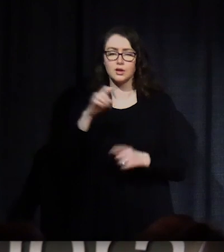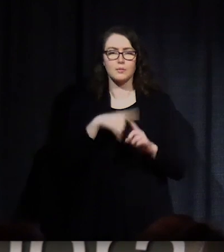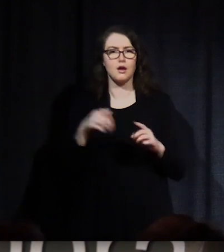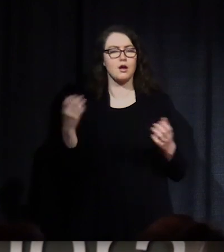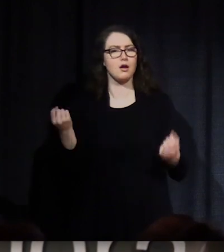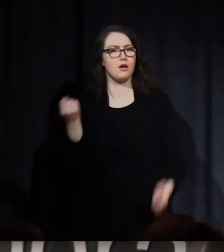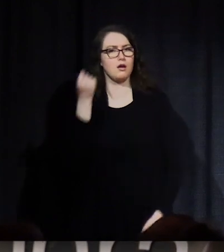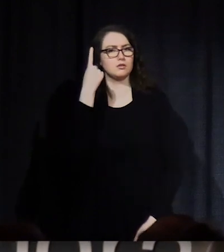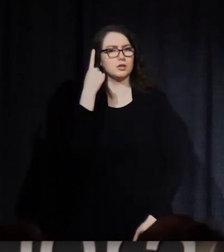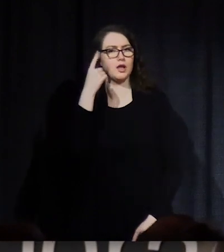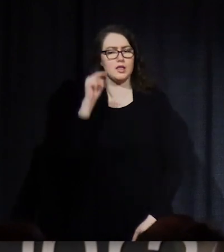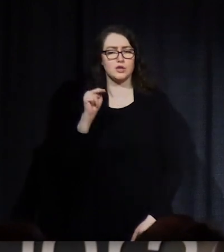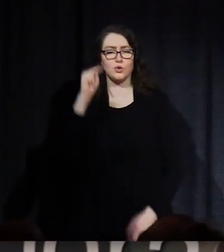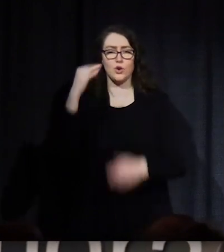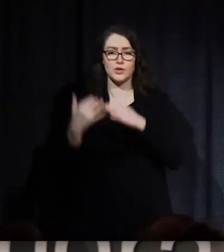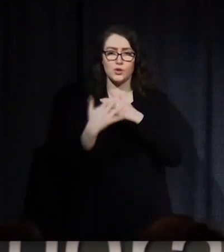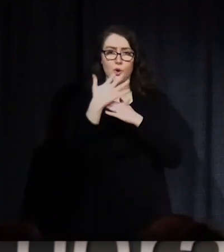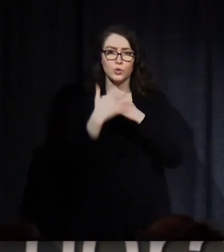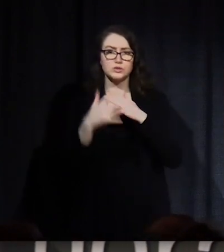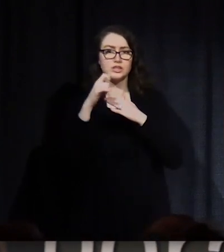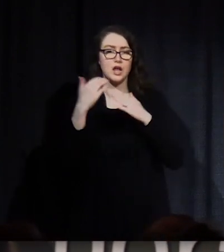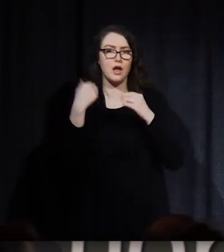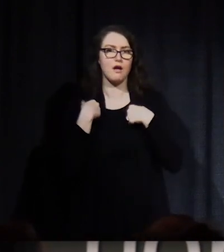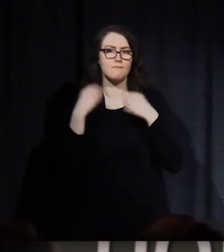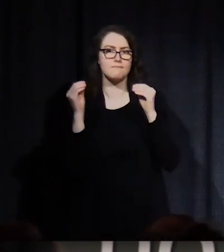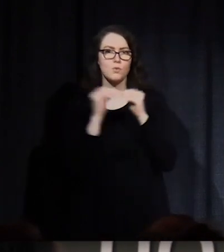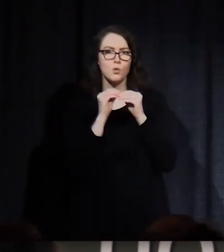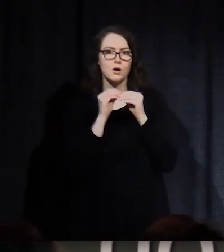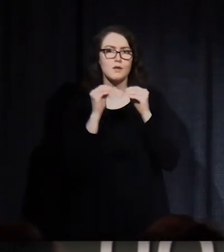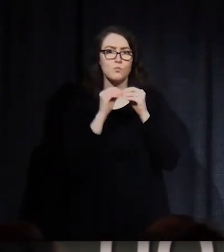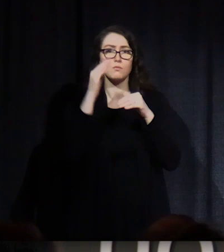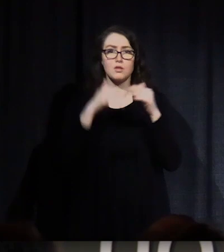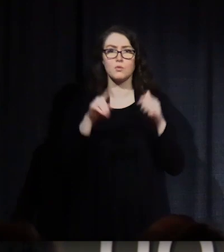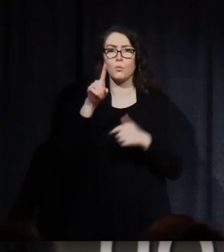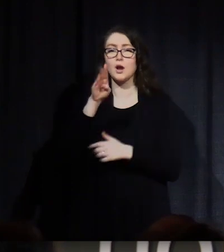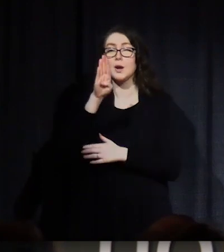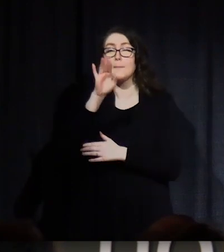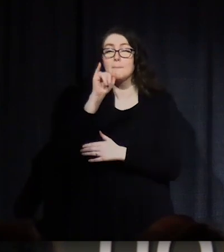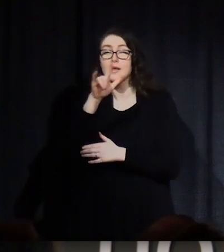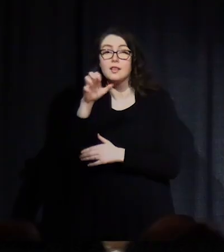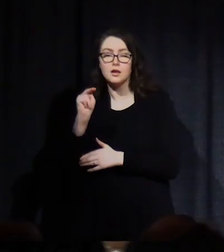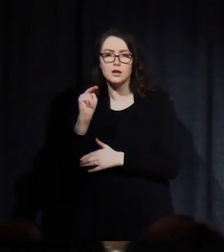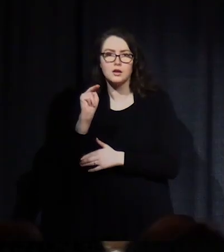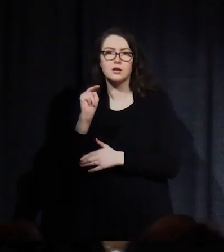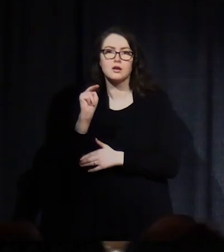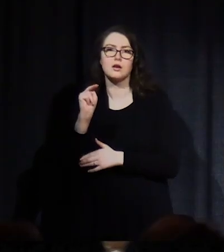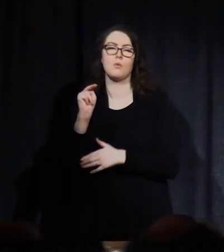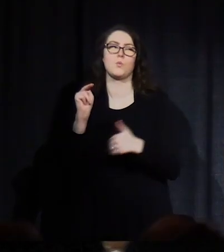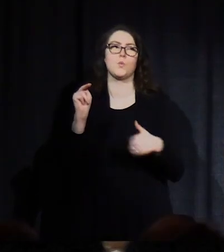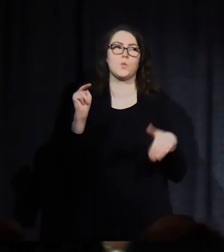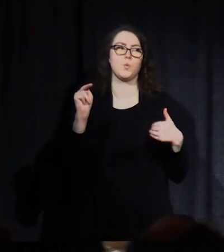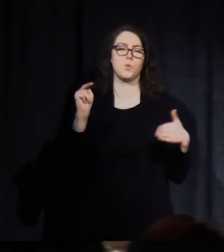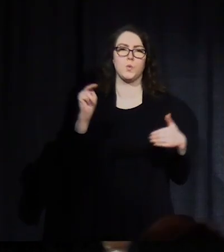northernmost coast would need to hold an unfathomable amount, more than 1 billion barrels.